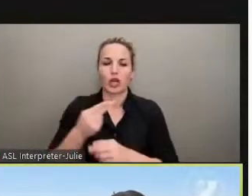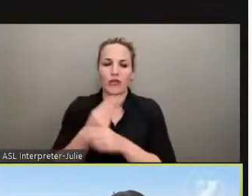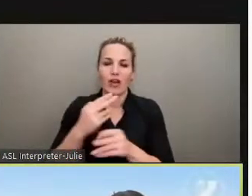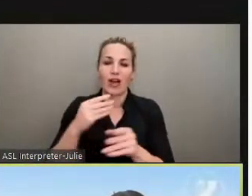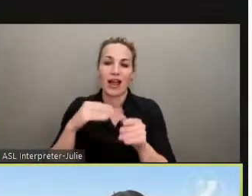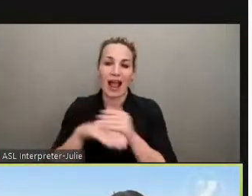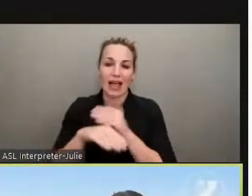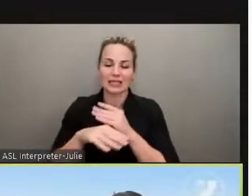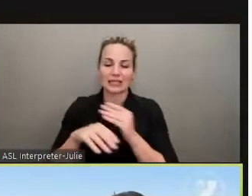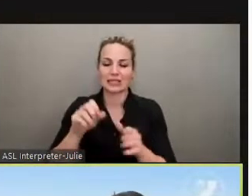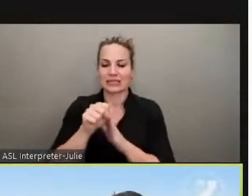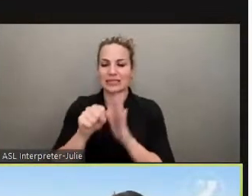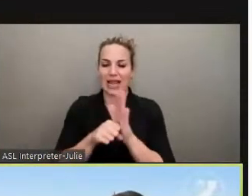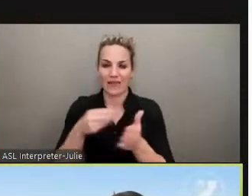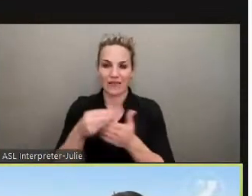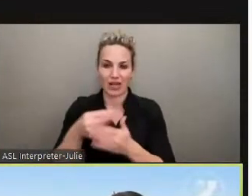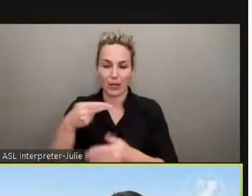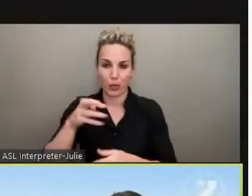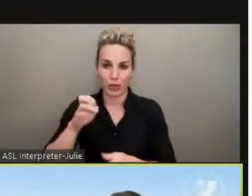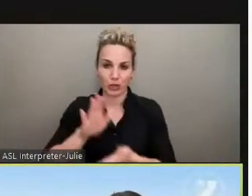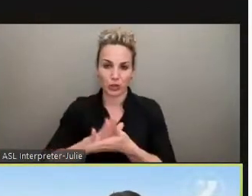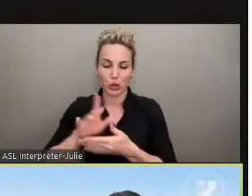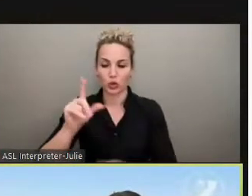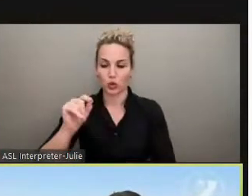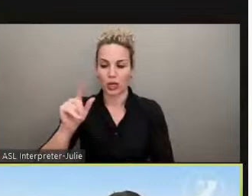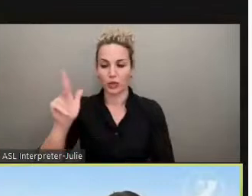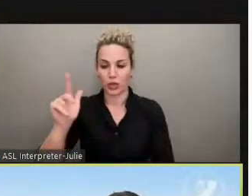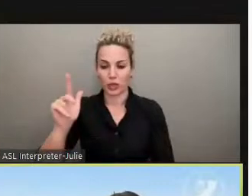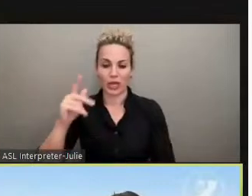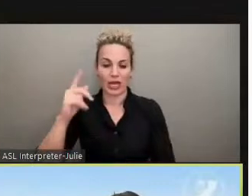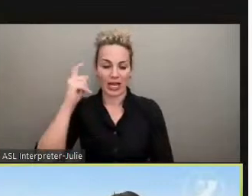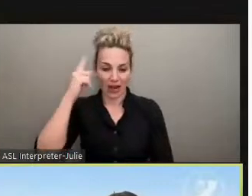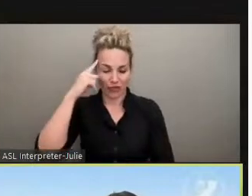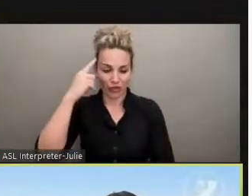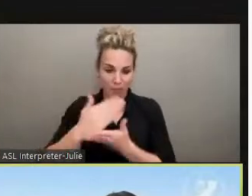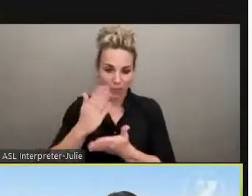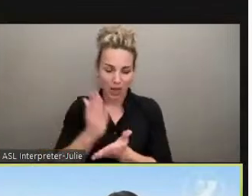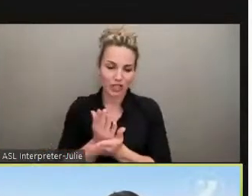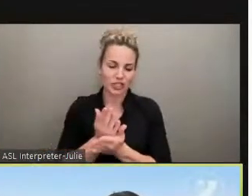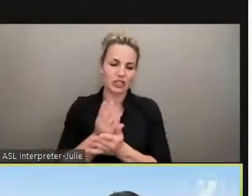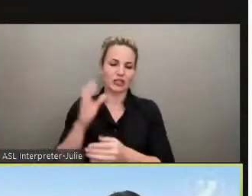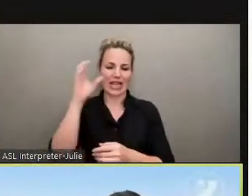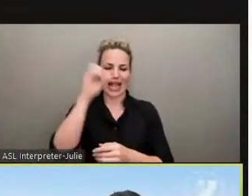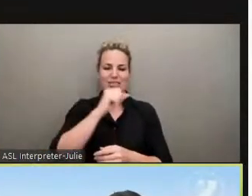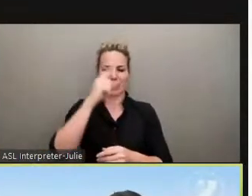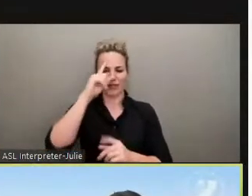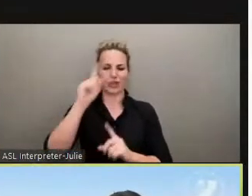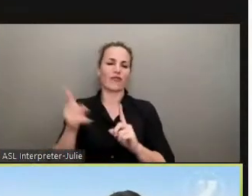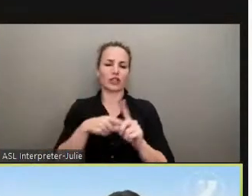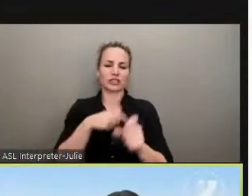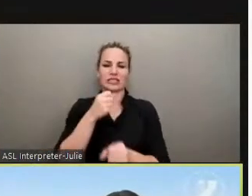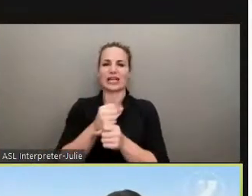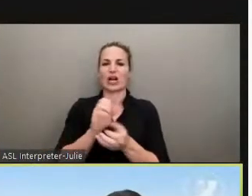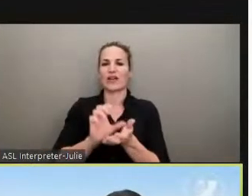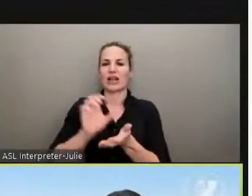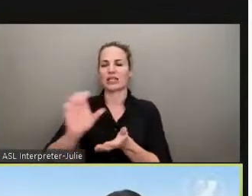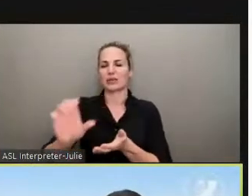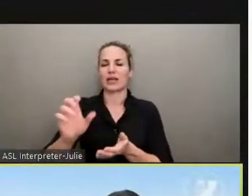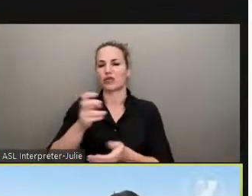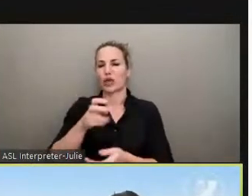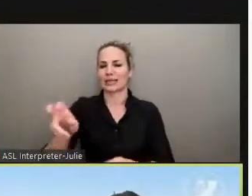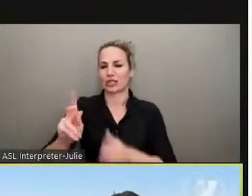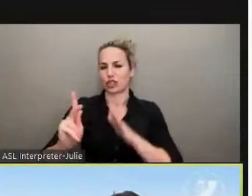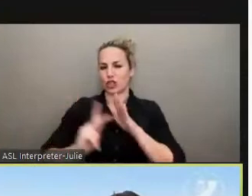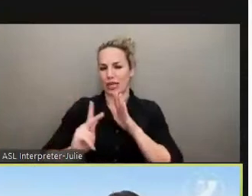state-funded preschool. The 2023 governor's budget revises estimates for the first-year investment of transitional